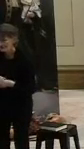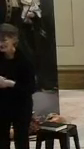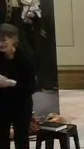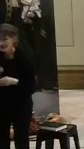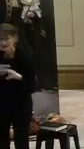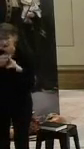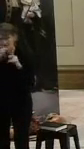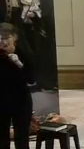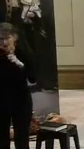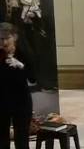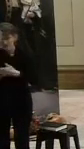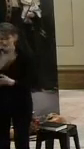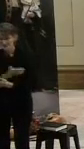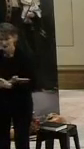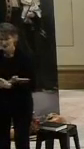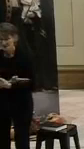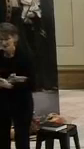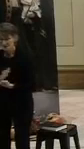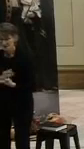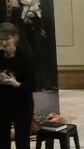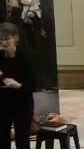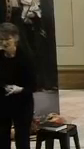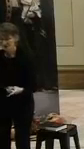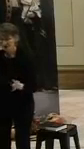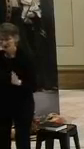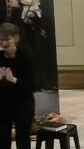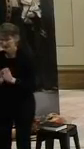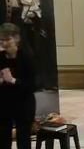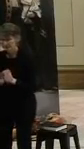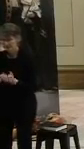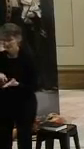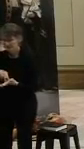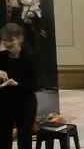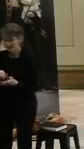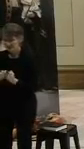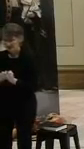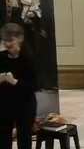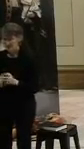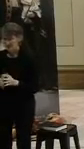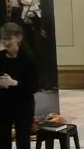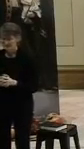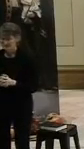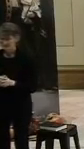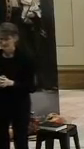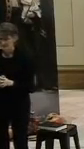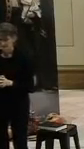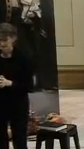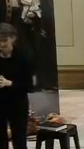and of the Holy Spirit, amen. Amen. Let's stand together.